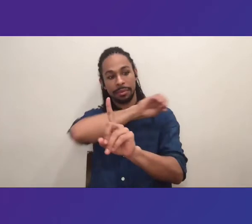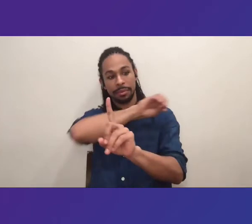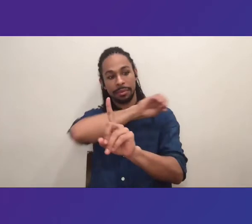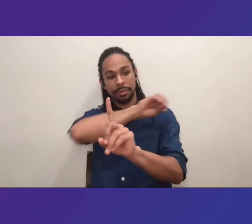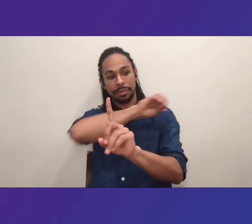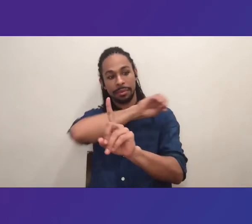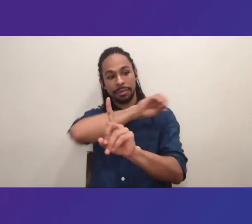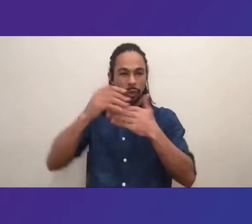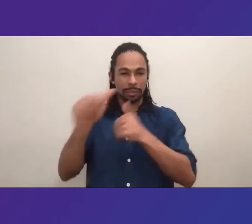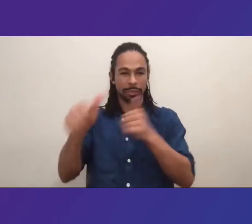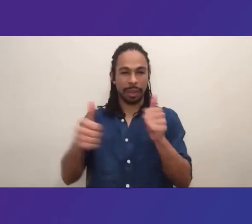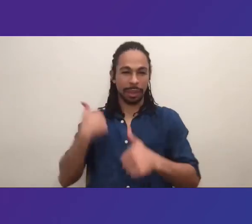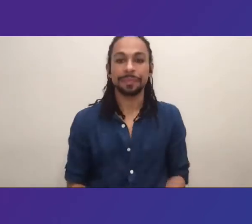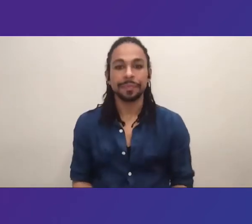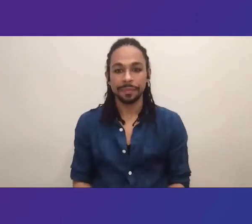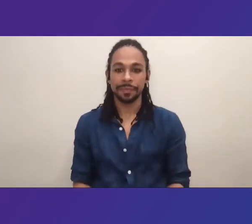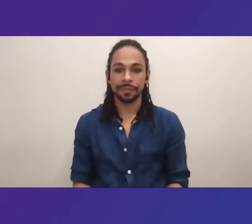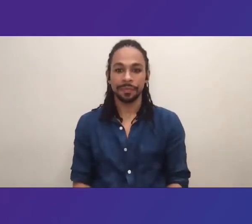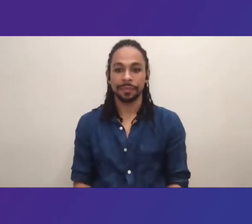me.